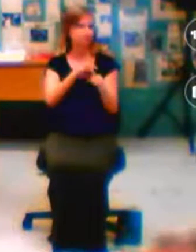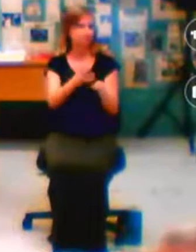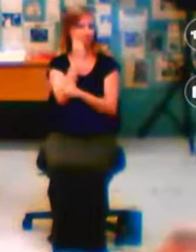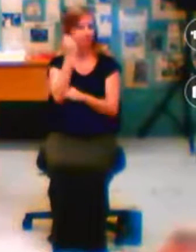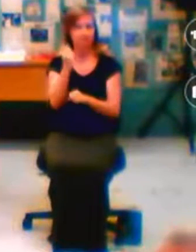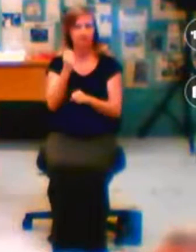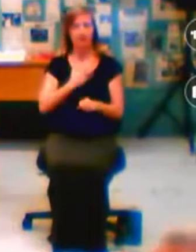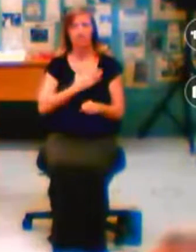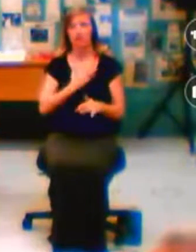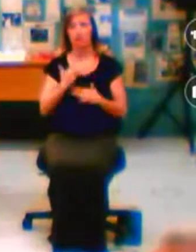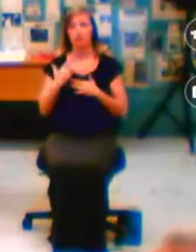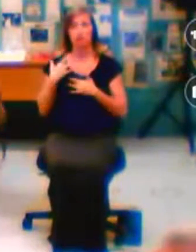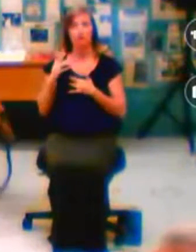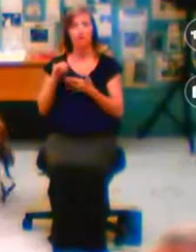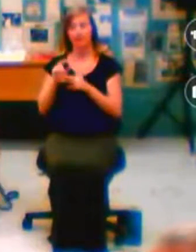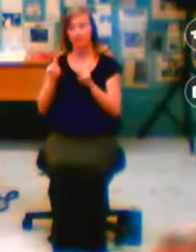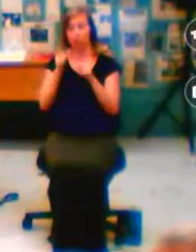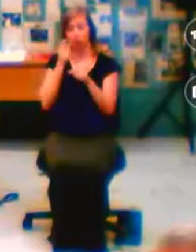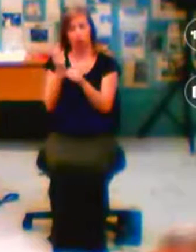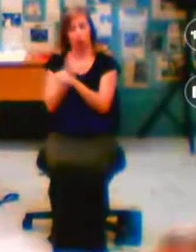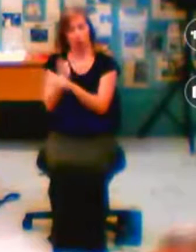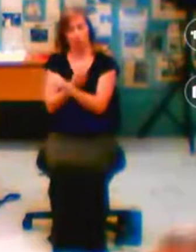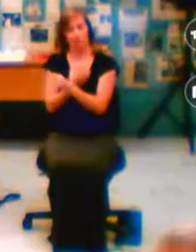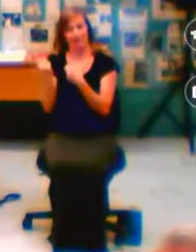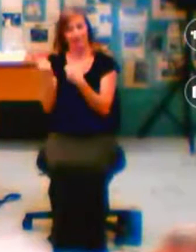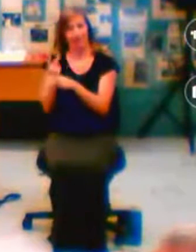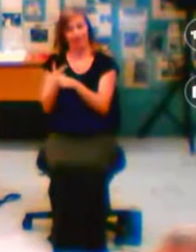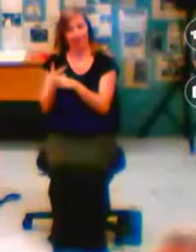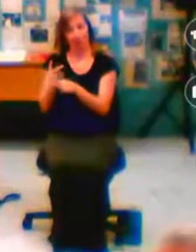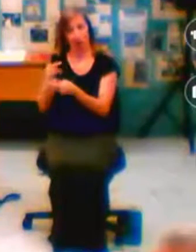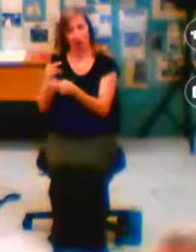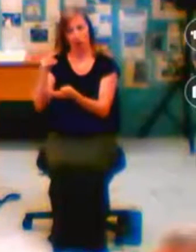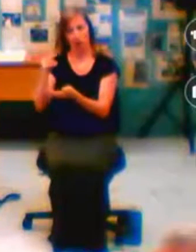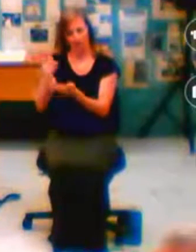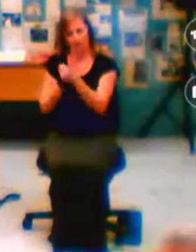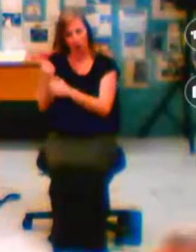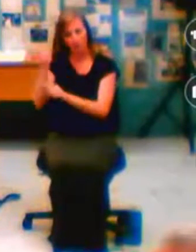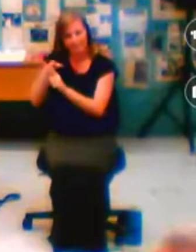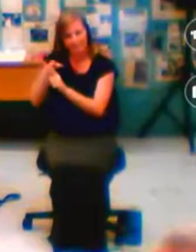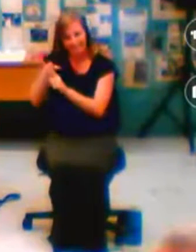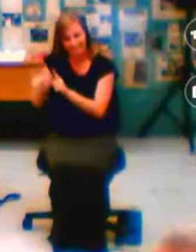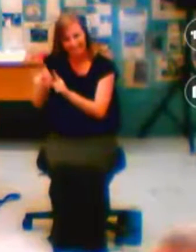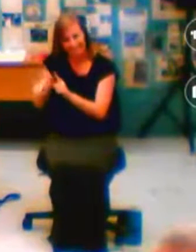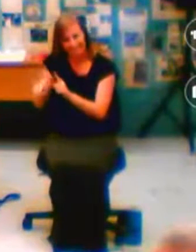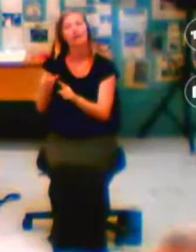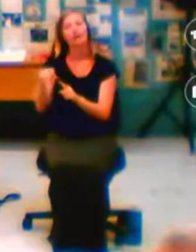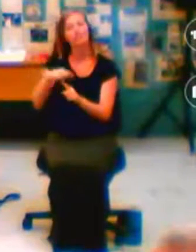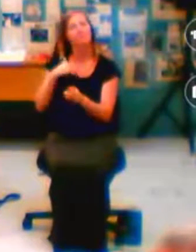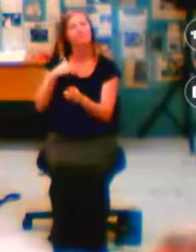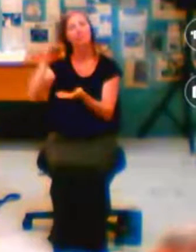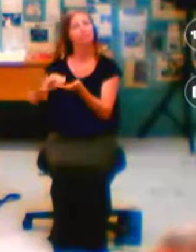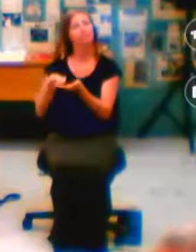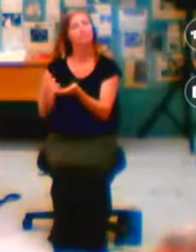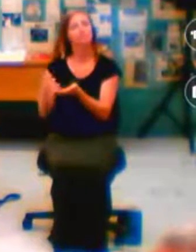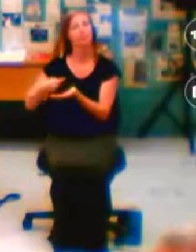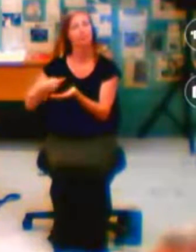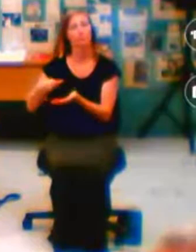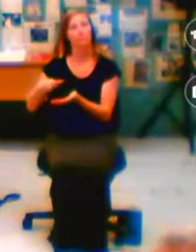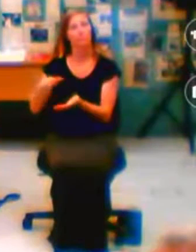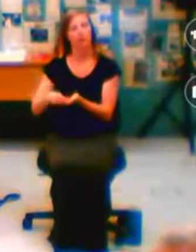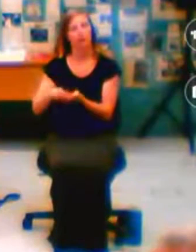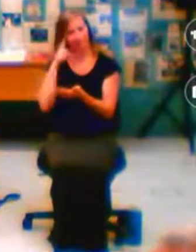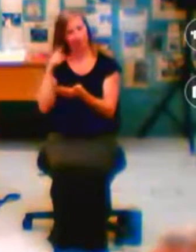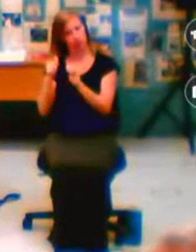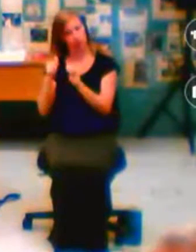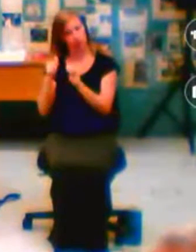that that money drives the ability to win an election so much. And I'm concerned that the population that